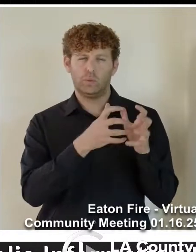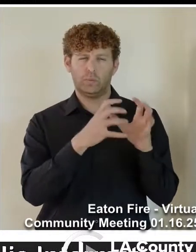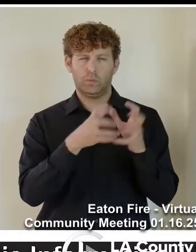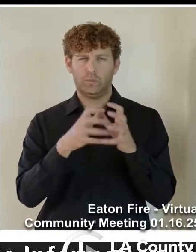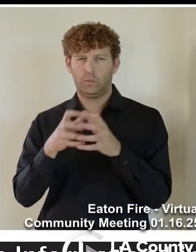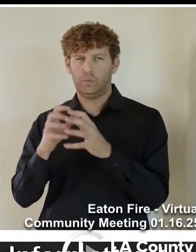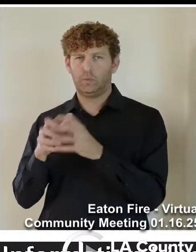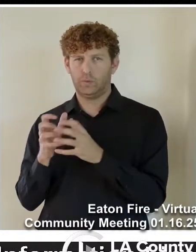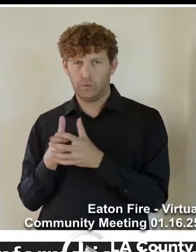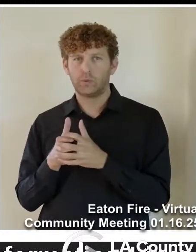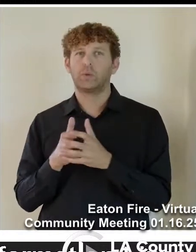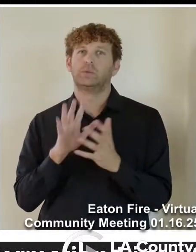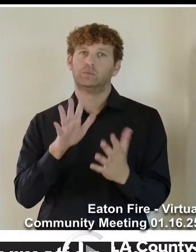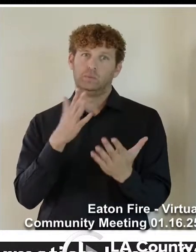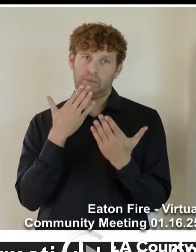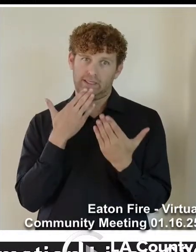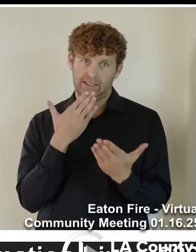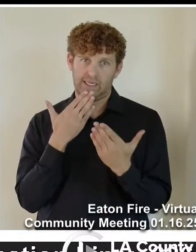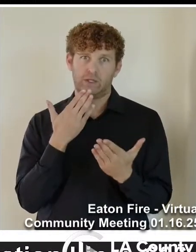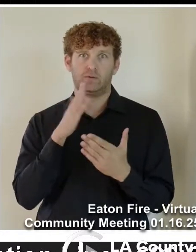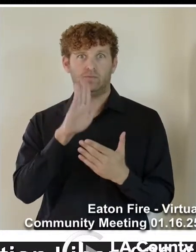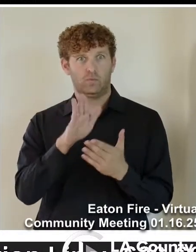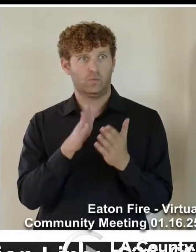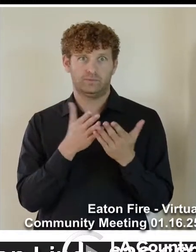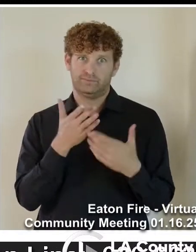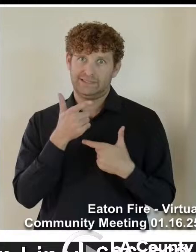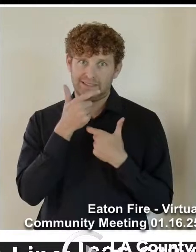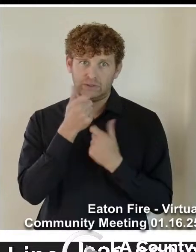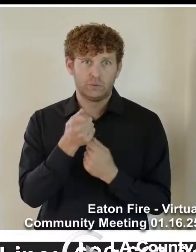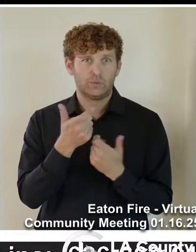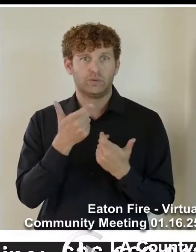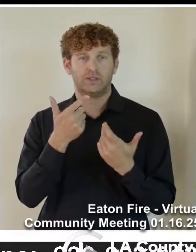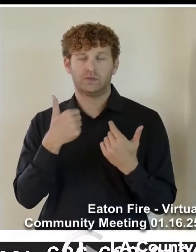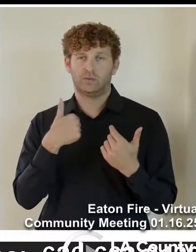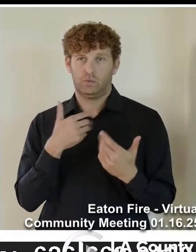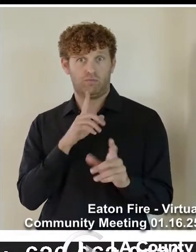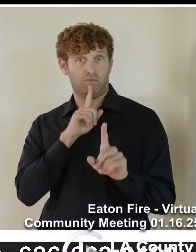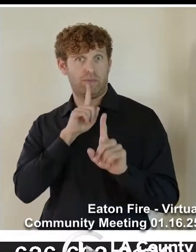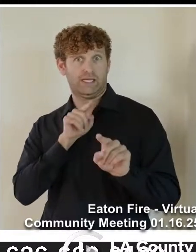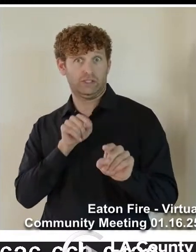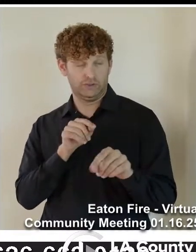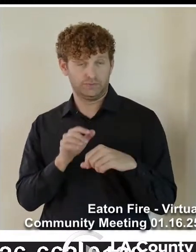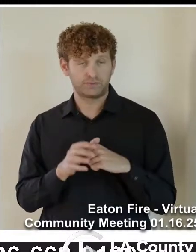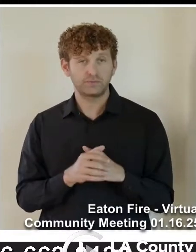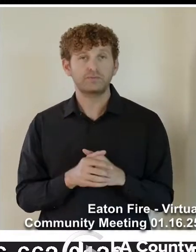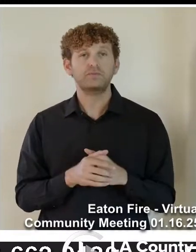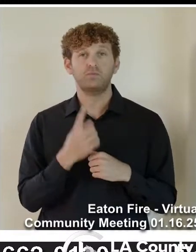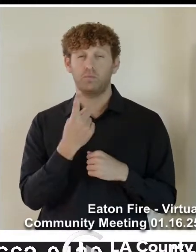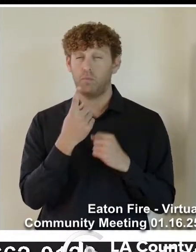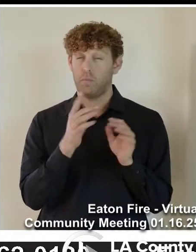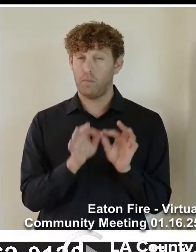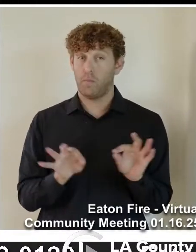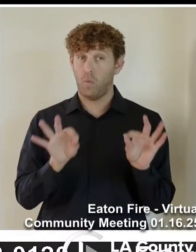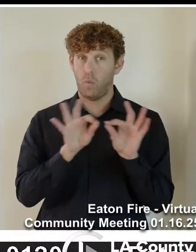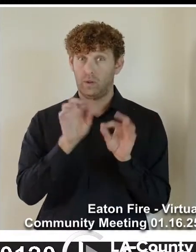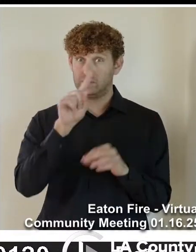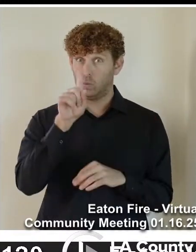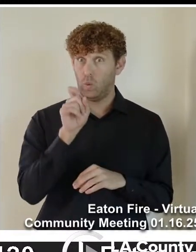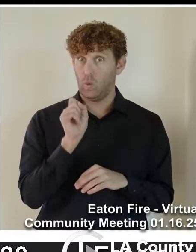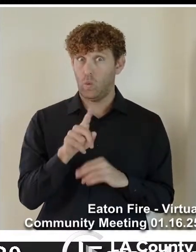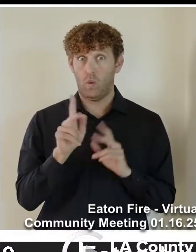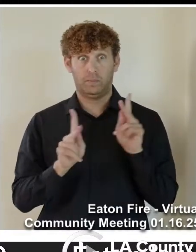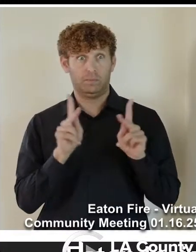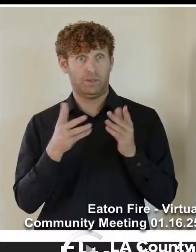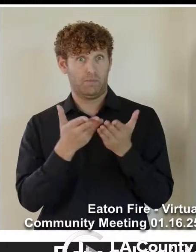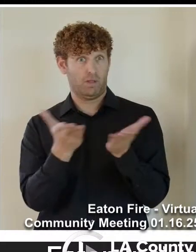And thank you for all your interest, and we'll do our best to answer your questions. So one of the key questions that people are asking at this point is, the